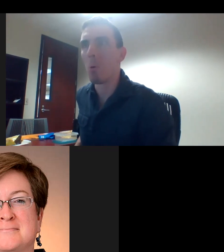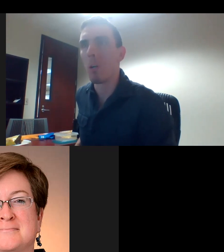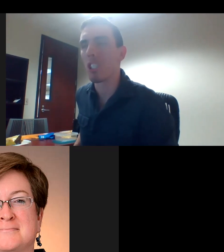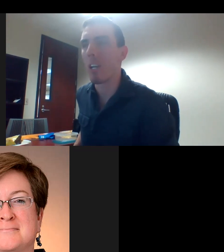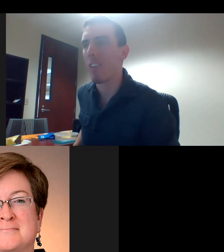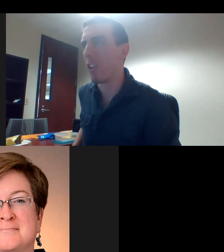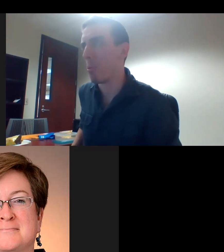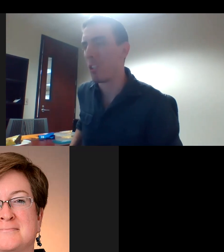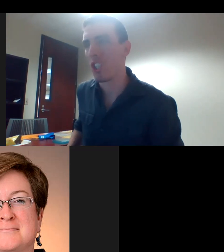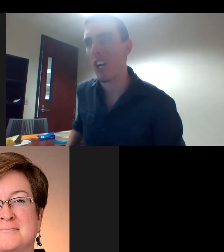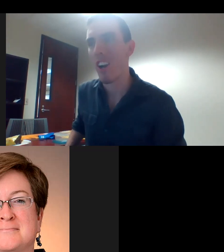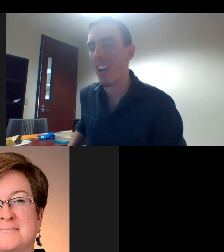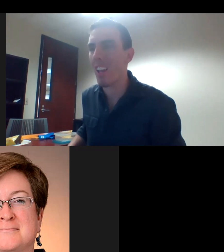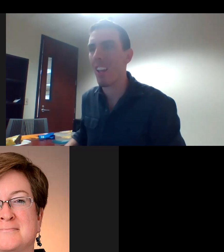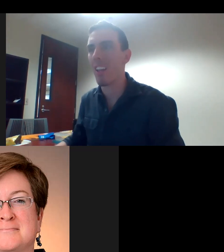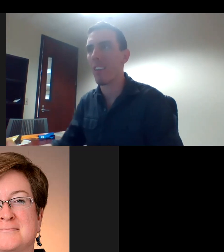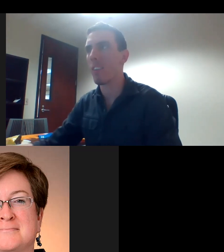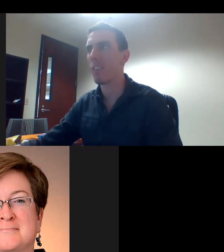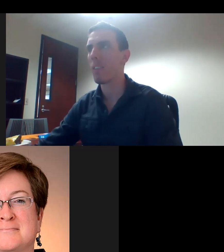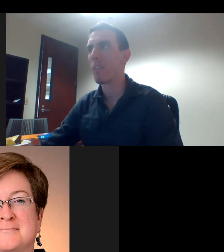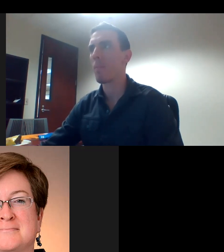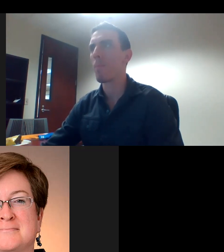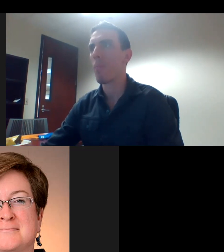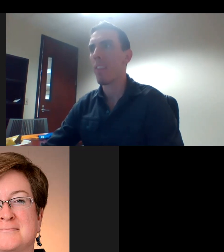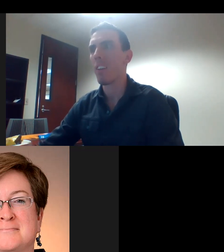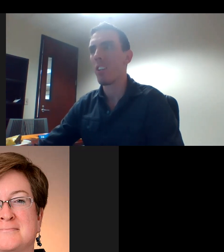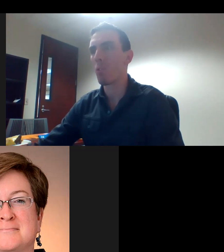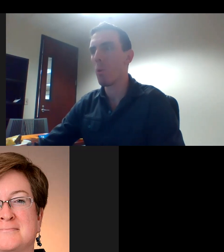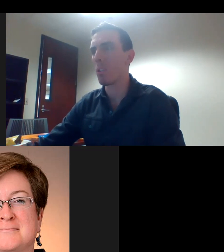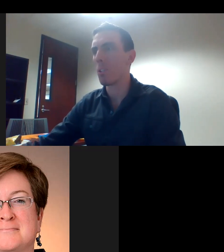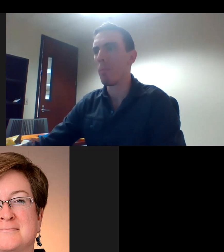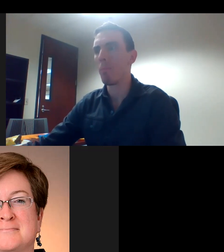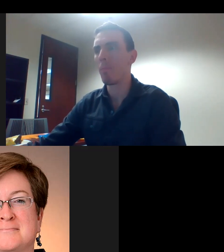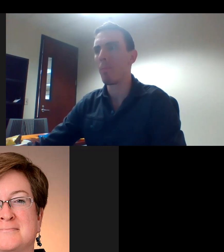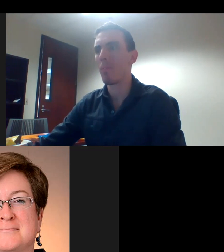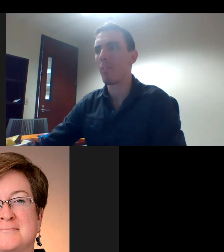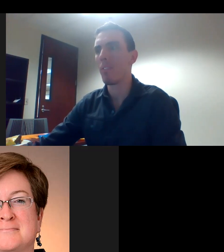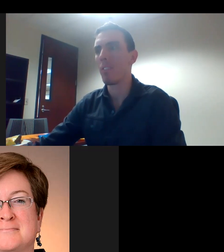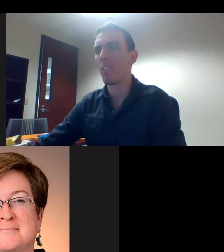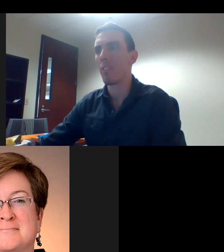stop the recording, so we have it available to share. Okay. All right. Thank you so much. Of course.